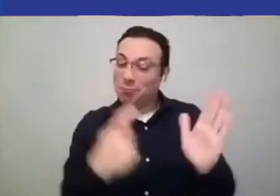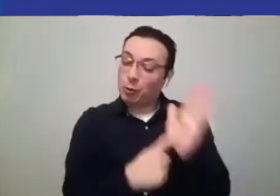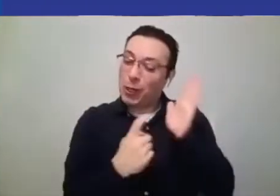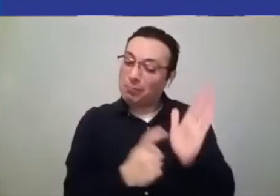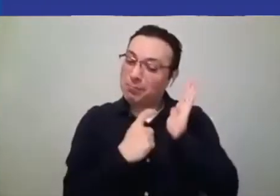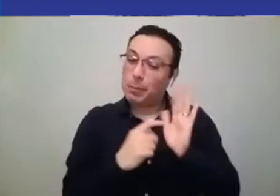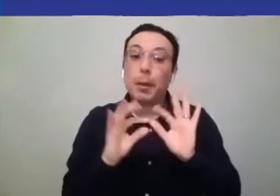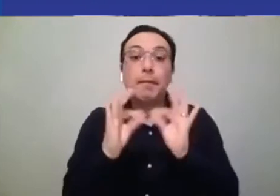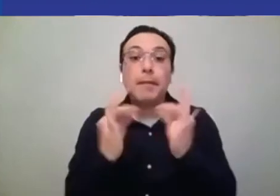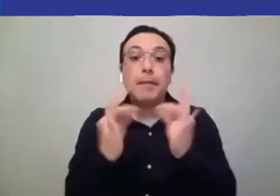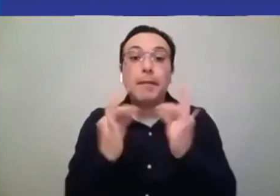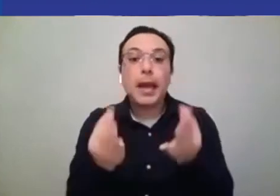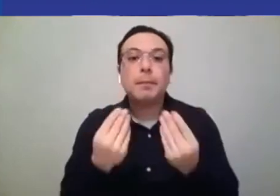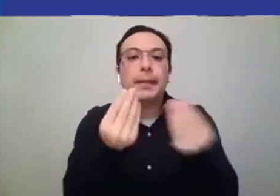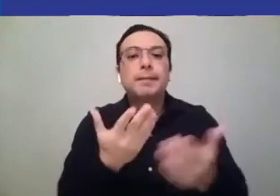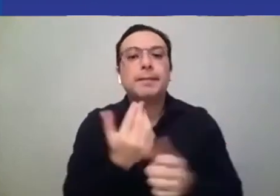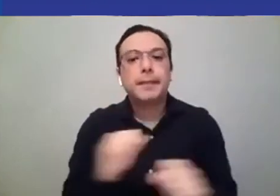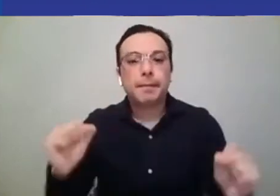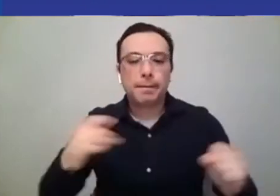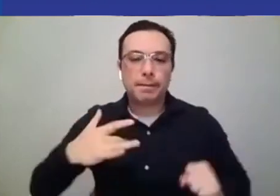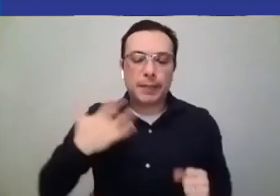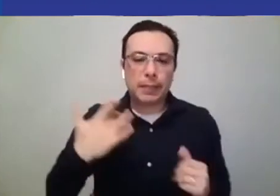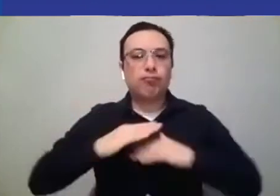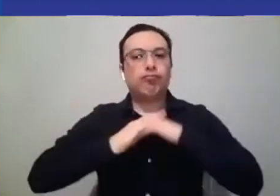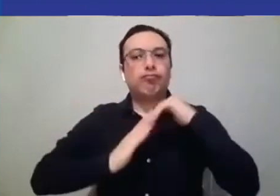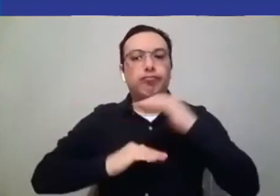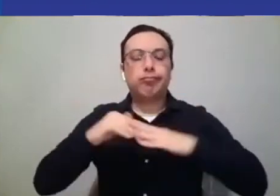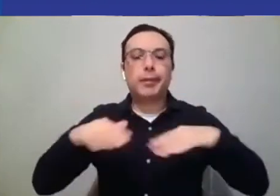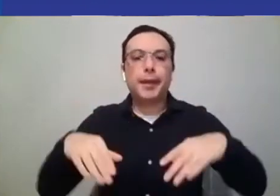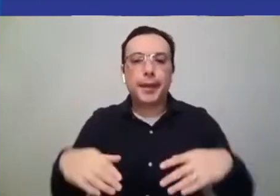expectations of family. Nicole, how about you?